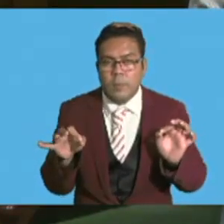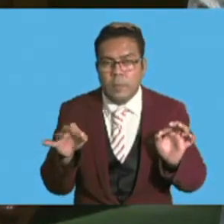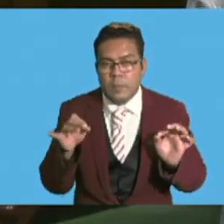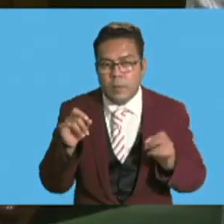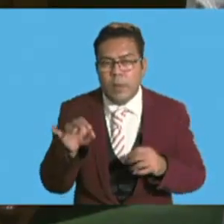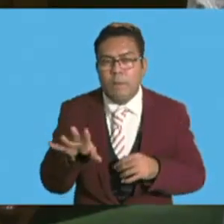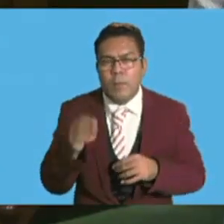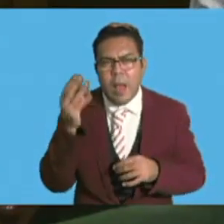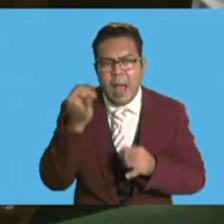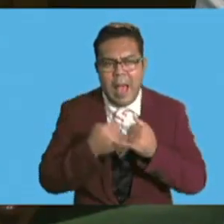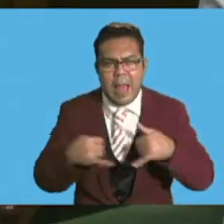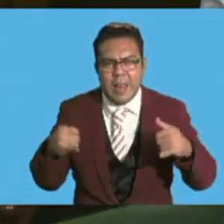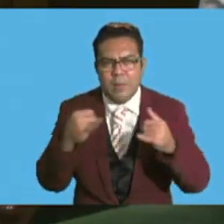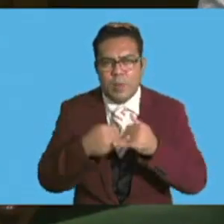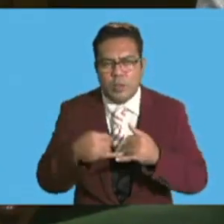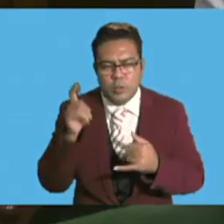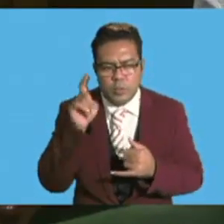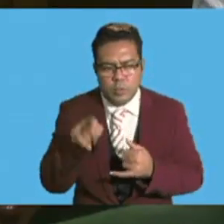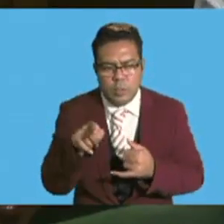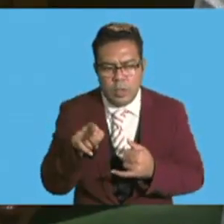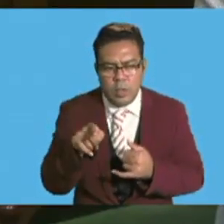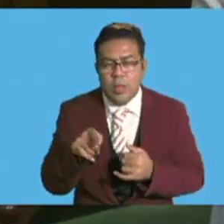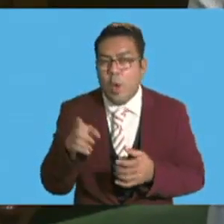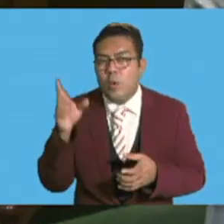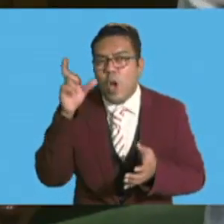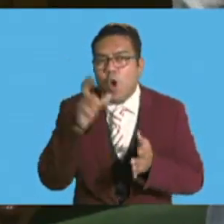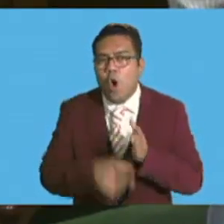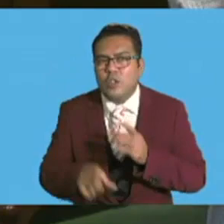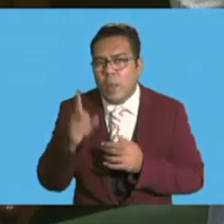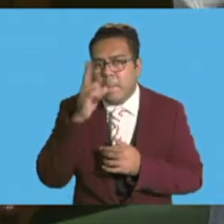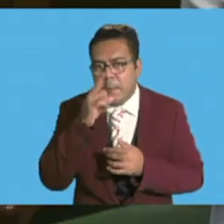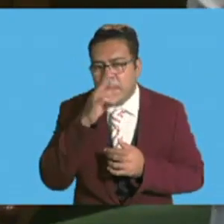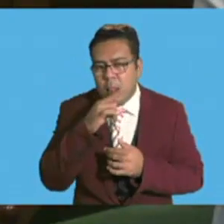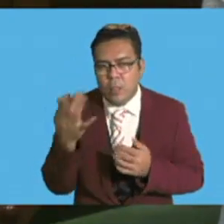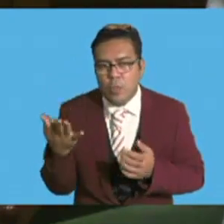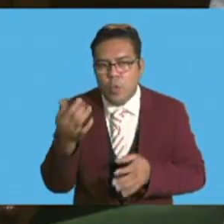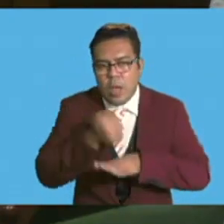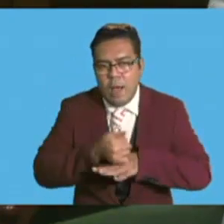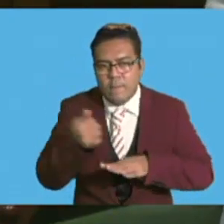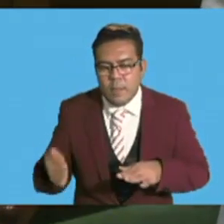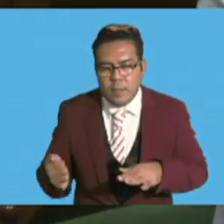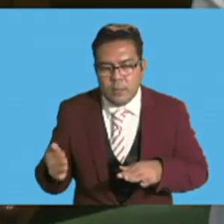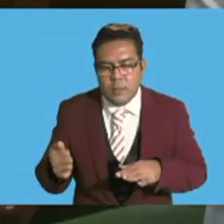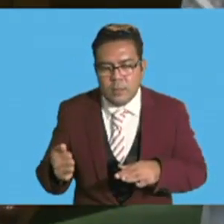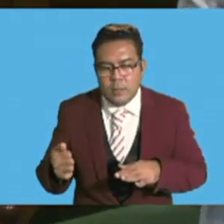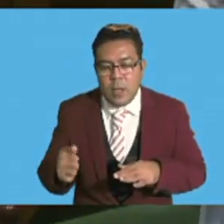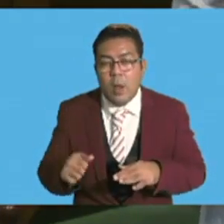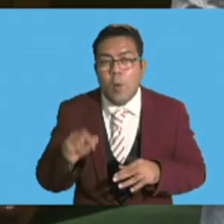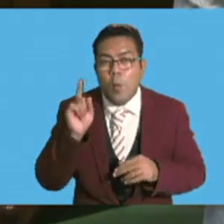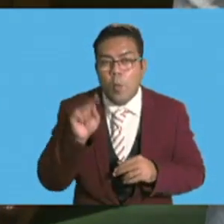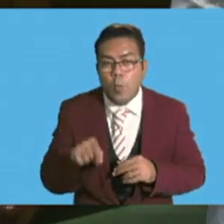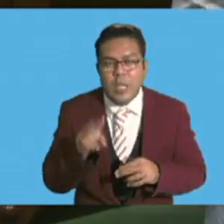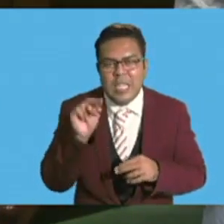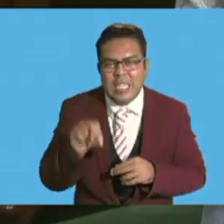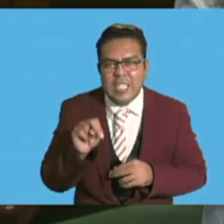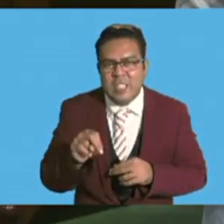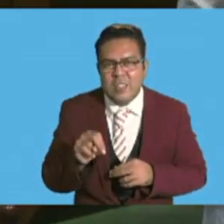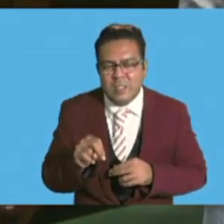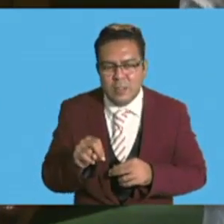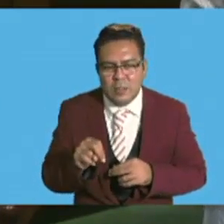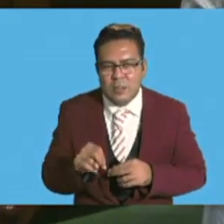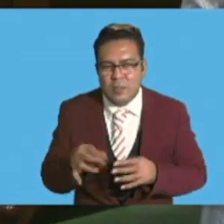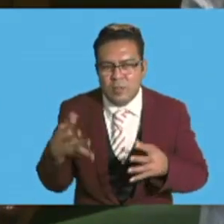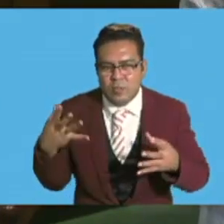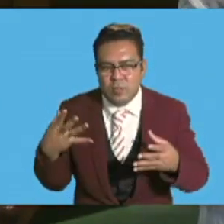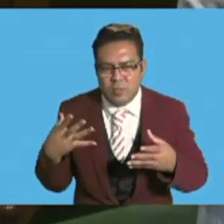island because she was threatened, there's a cost to the people, there's a cost to government. And Honourable Speaker, we need to stop the pilfering